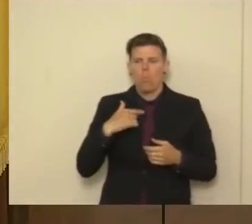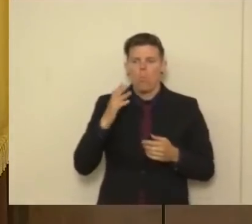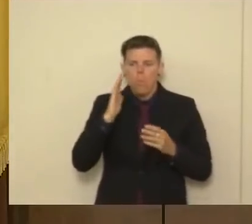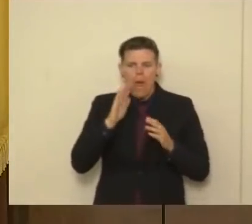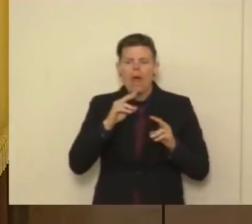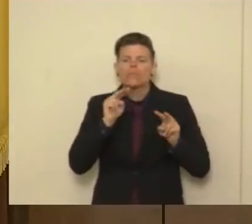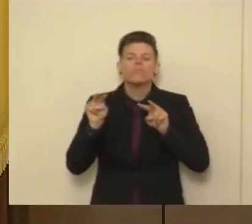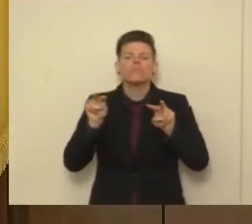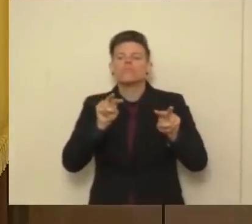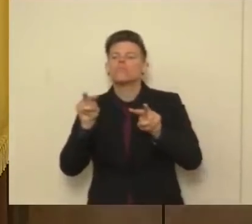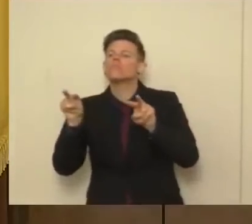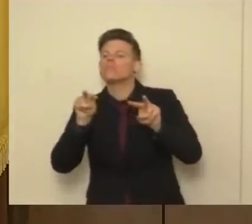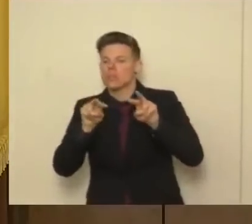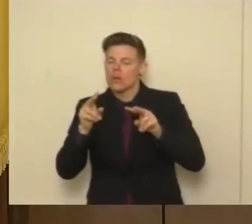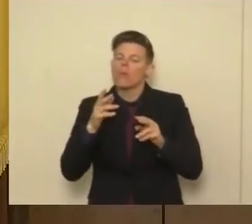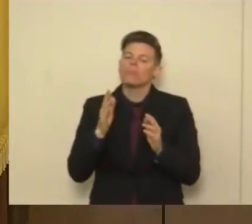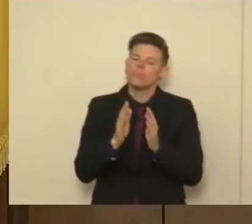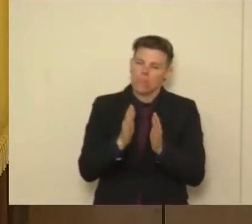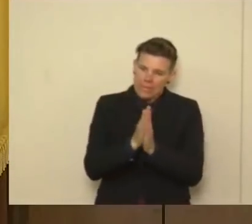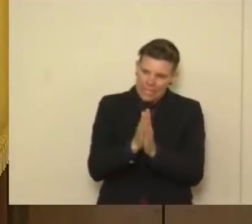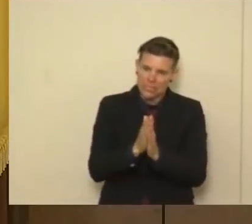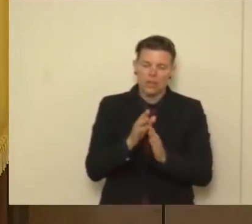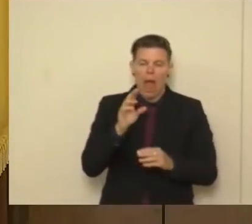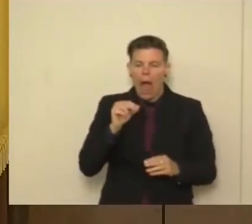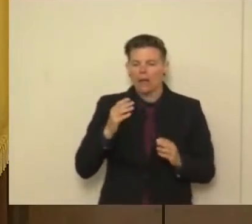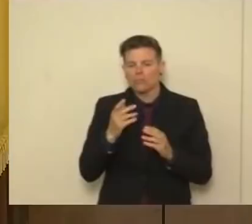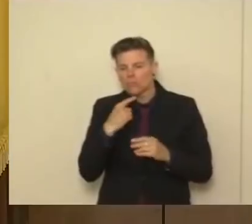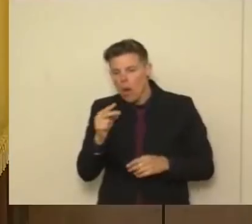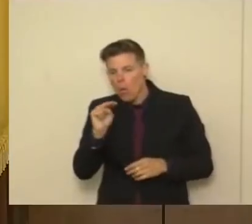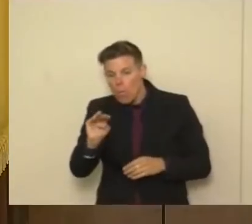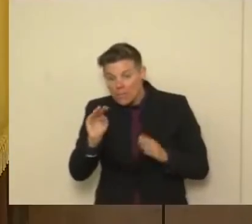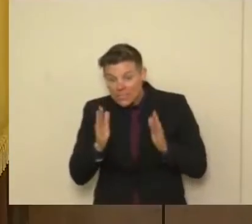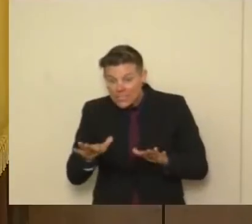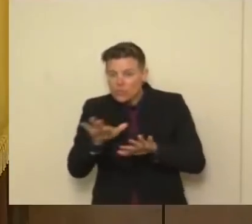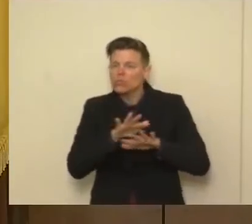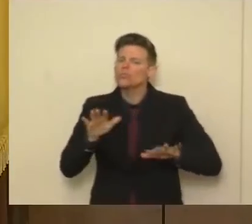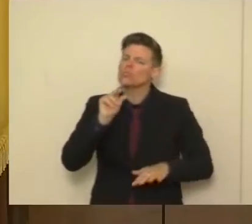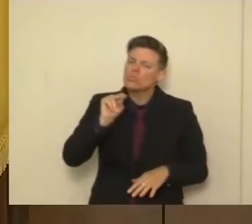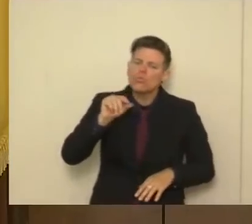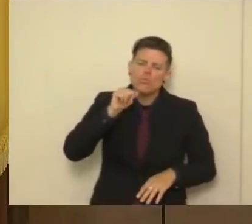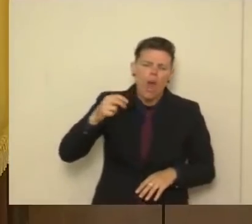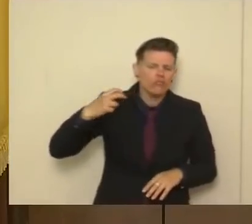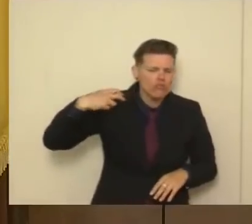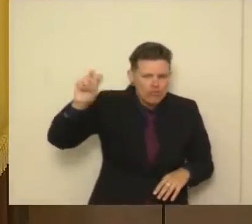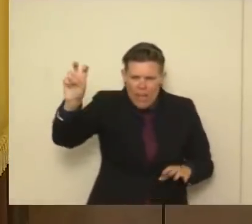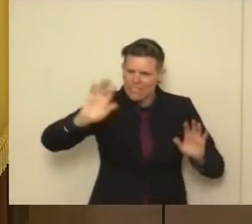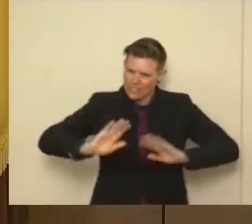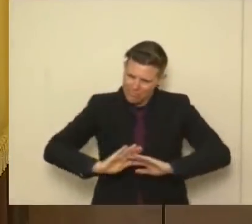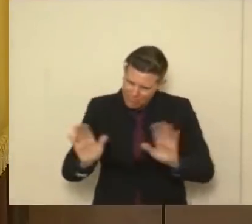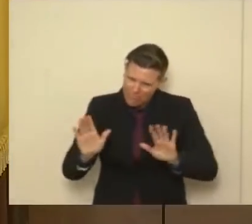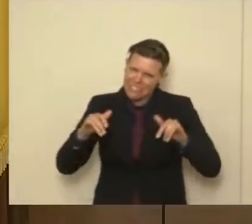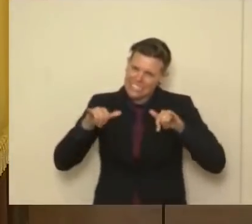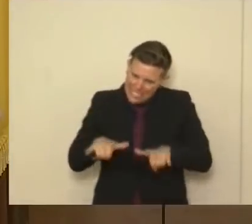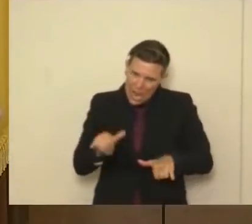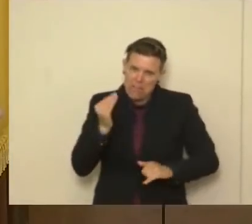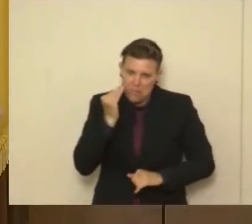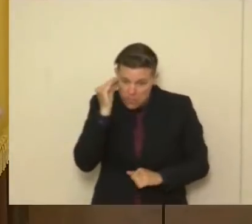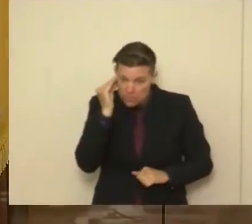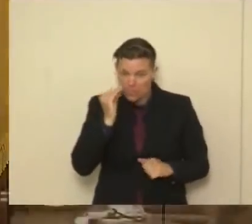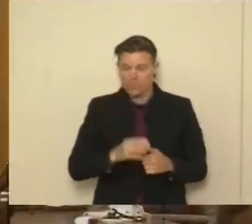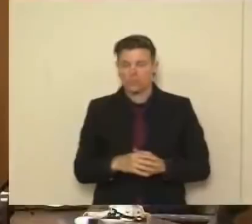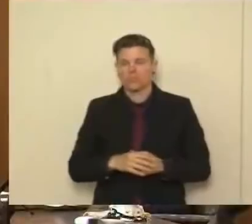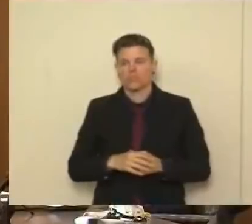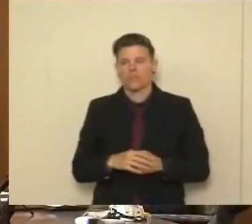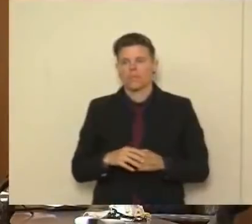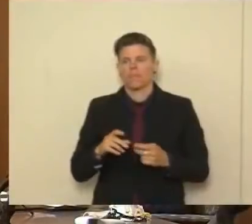not to travel. And Nora, tell me what the second question is again. I didn't catch it. I'm sorry. Some